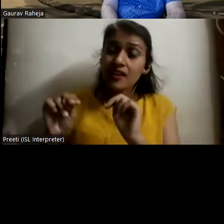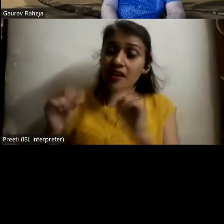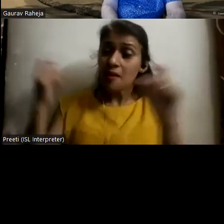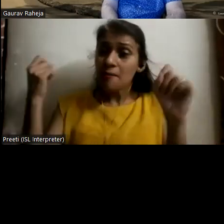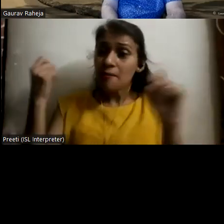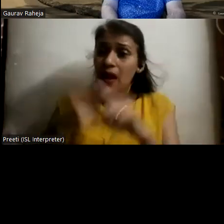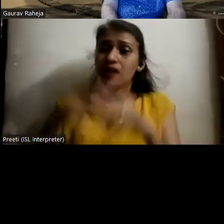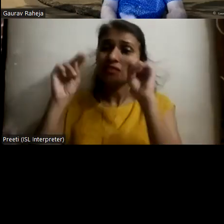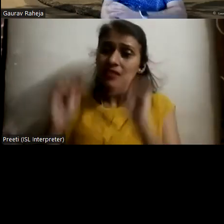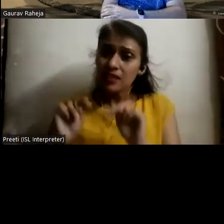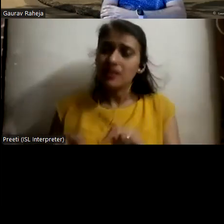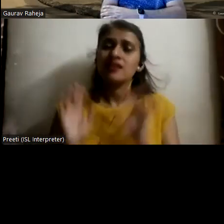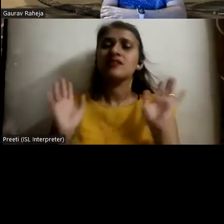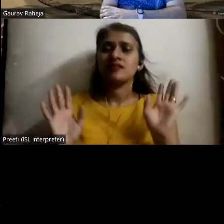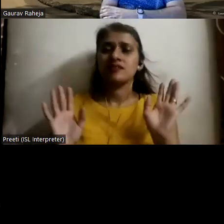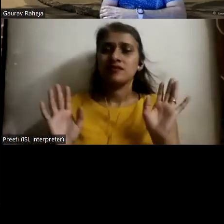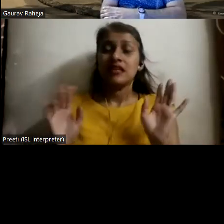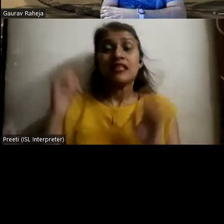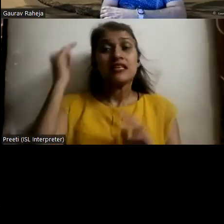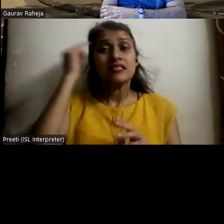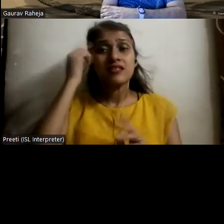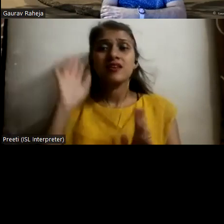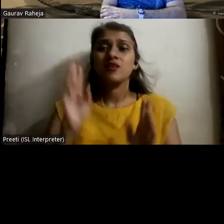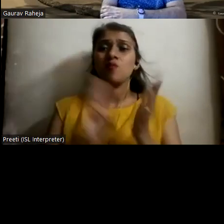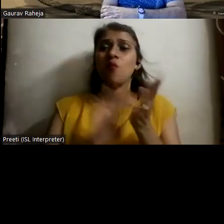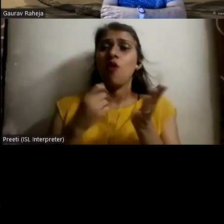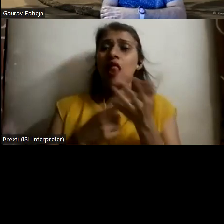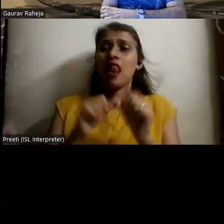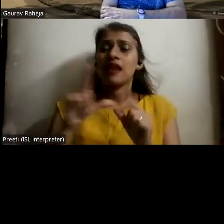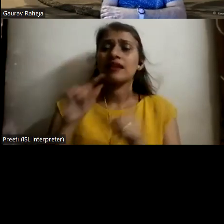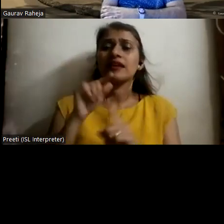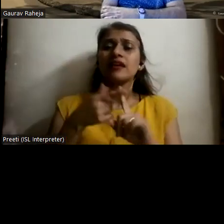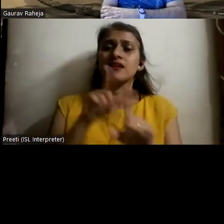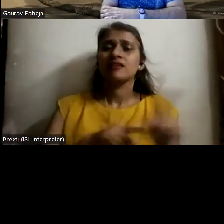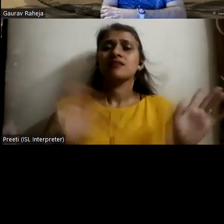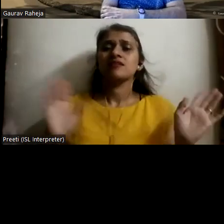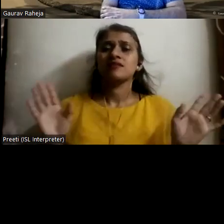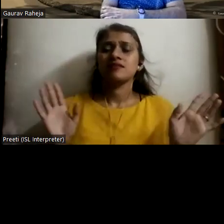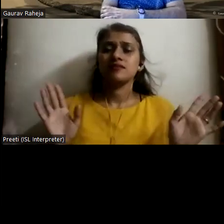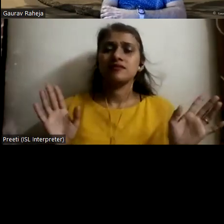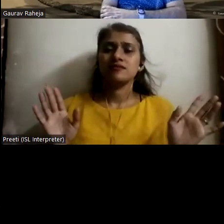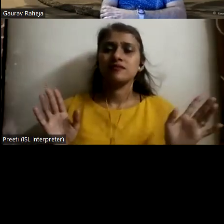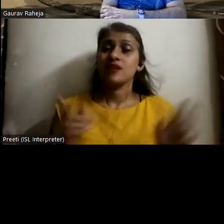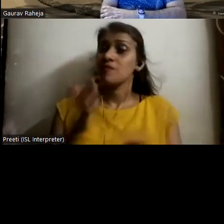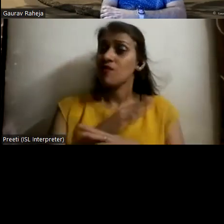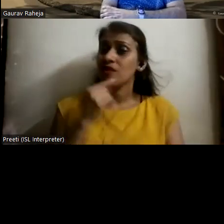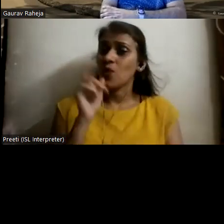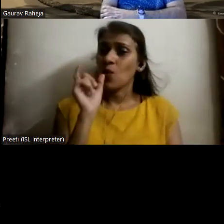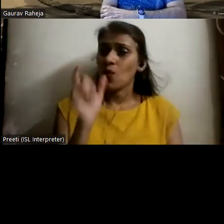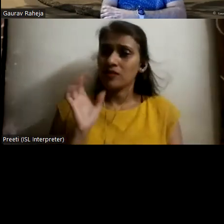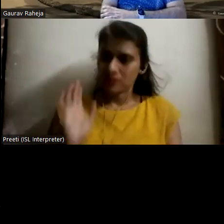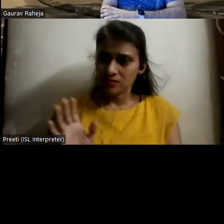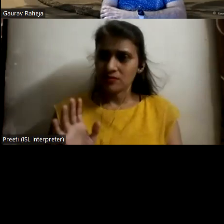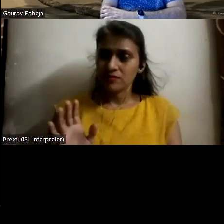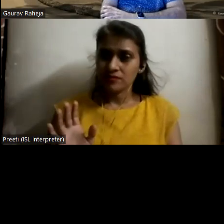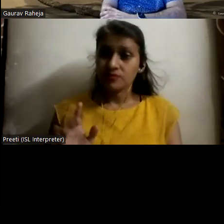imagine, and that's the empathy, that's the morality the law tells us to use every day. The